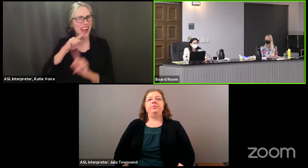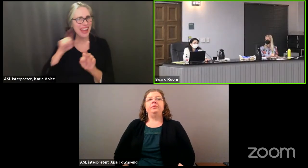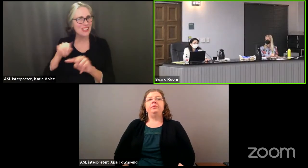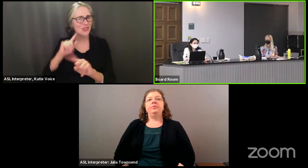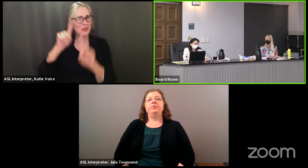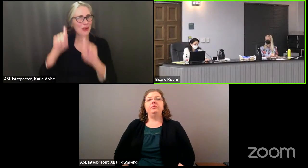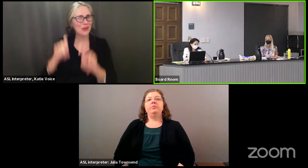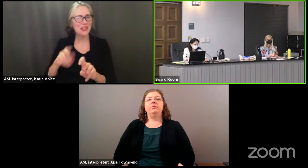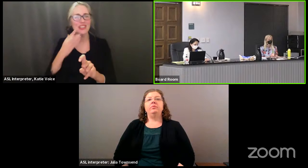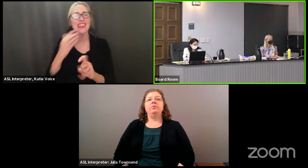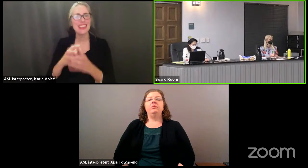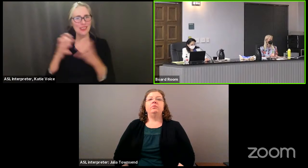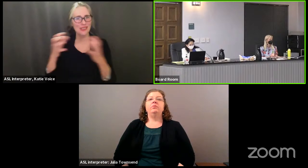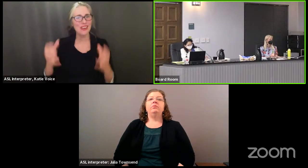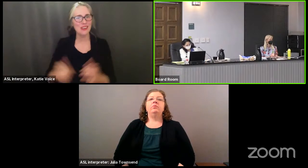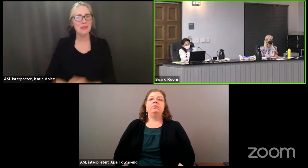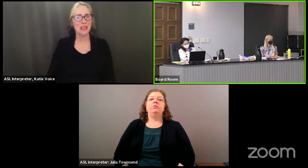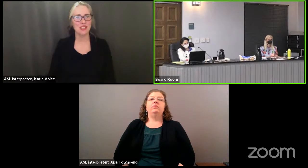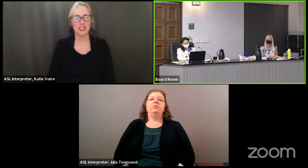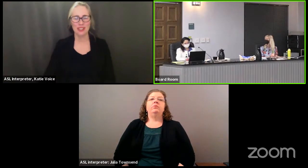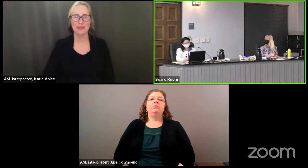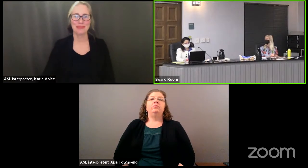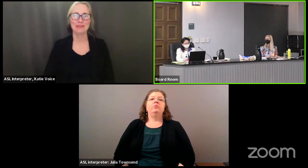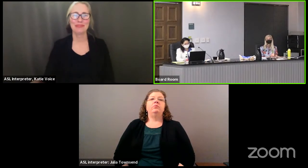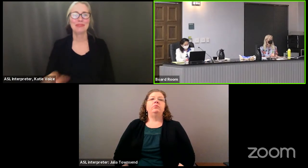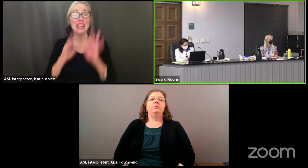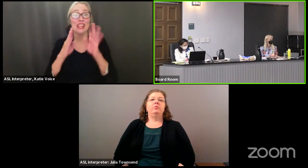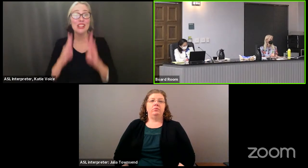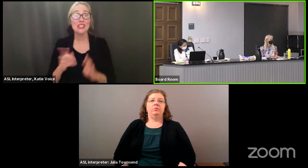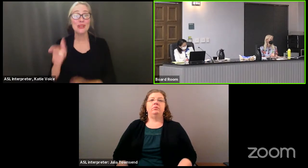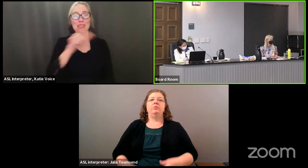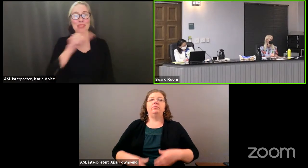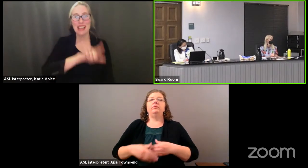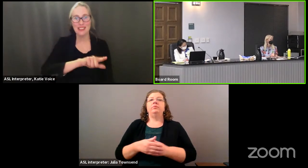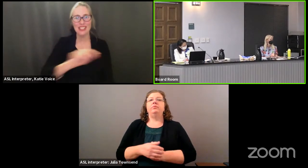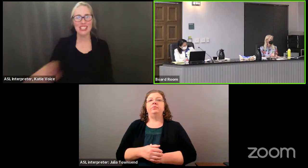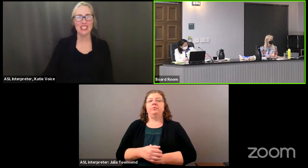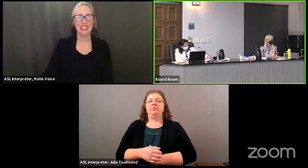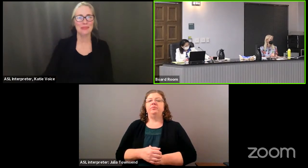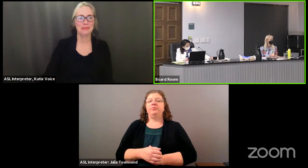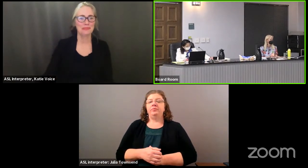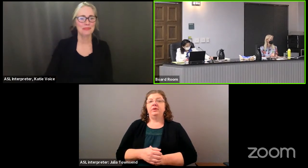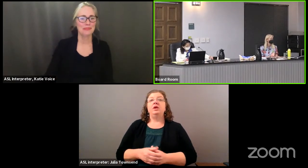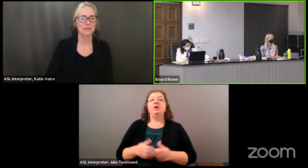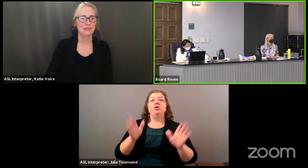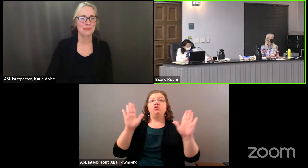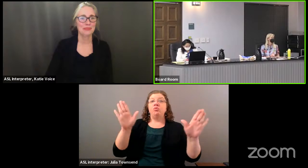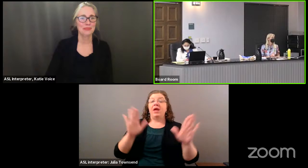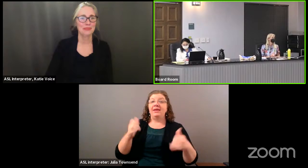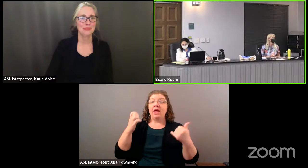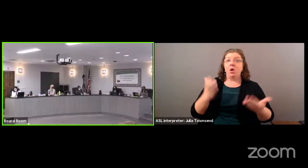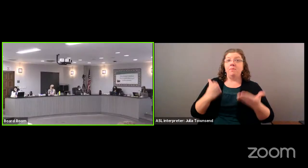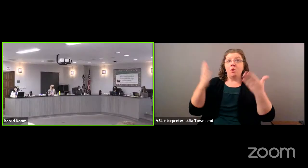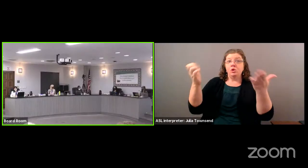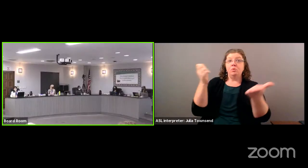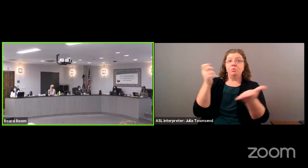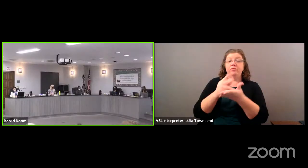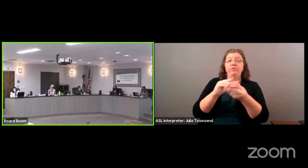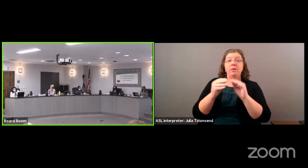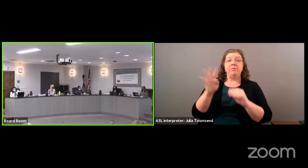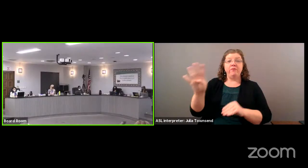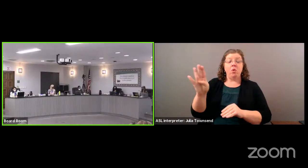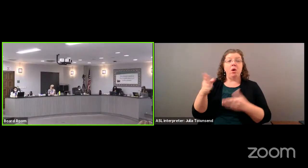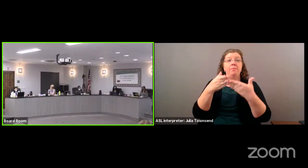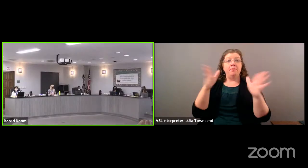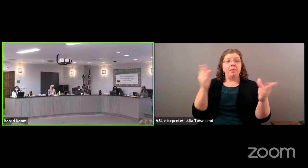very much. Sounds great. Then I would like to have a motion now to approve item number 4, the public disclosure